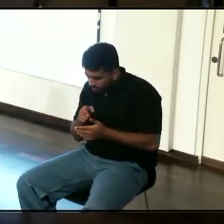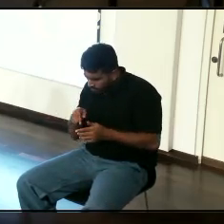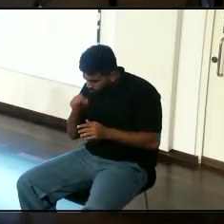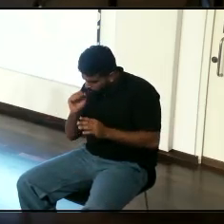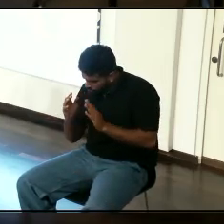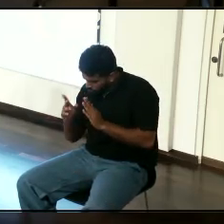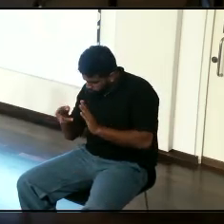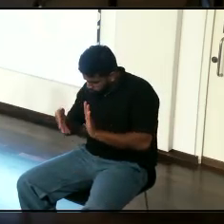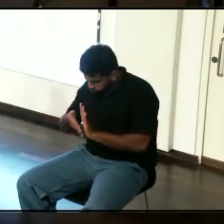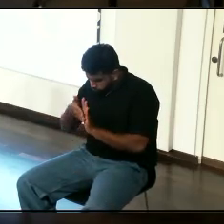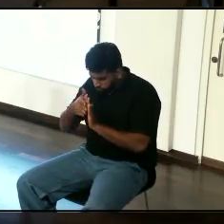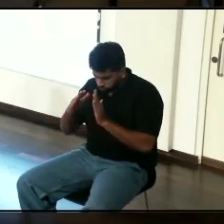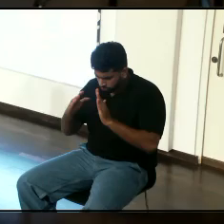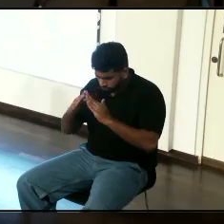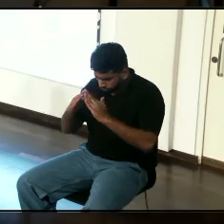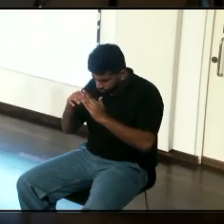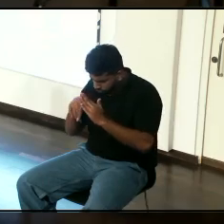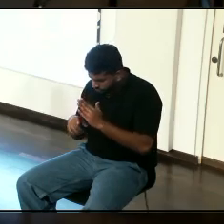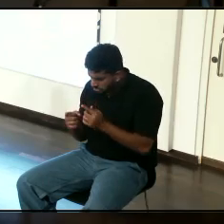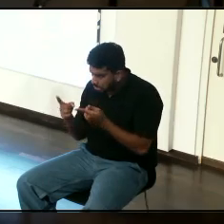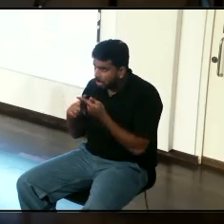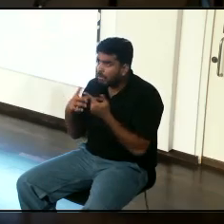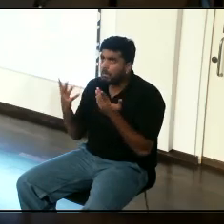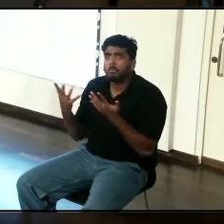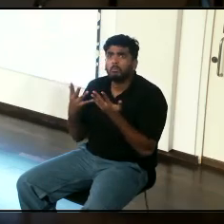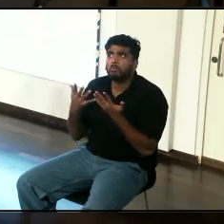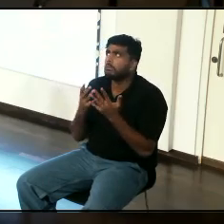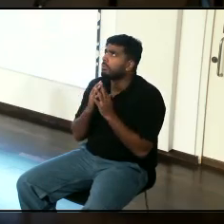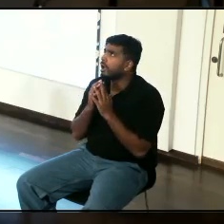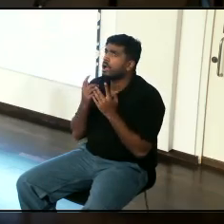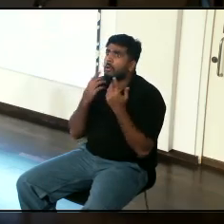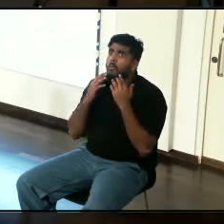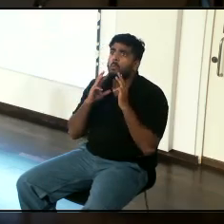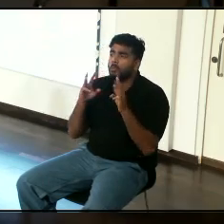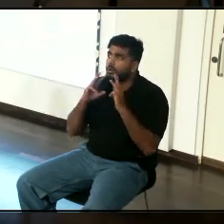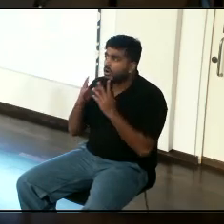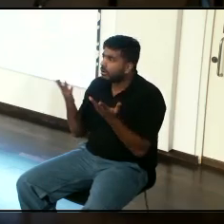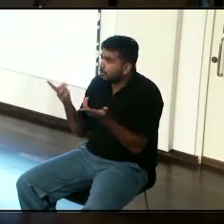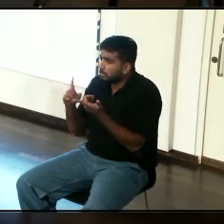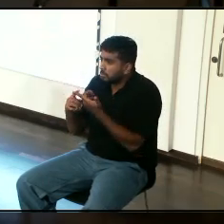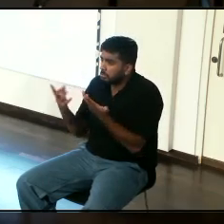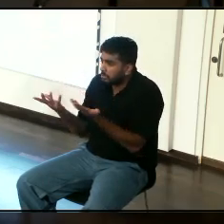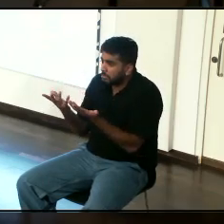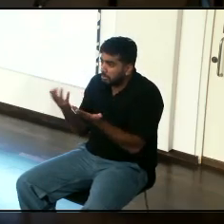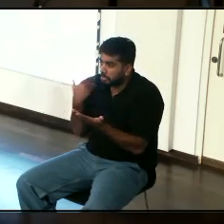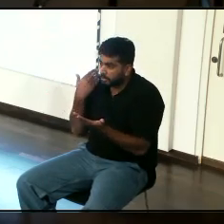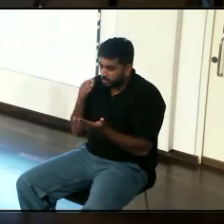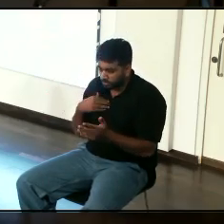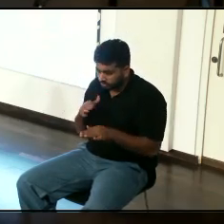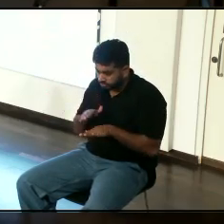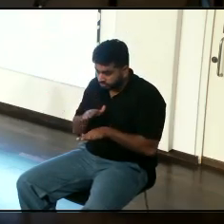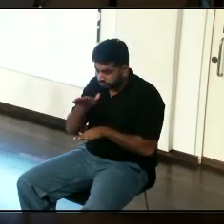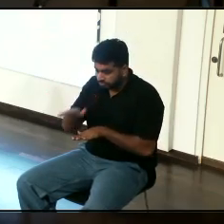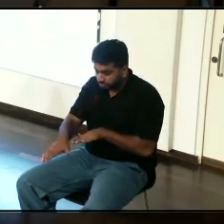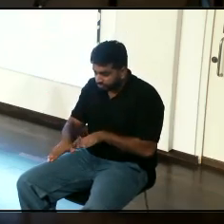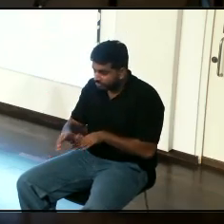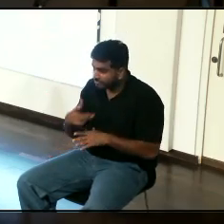walls, what could have happened? Like, it's amazing. And you don't think that when you step into an apartment built 5 years